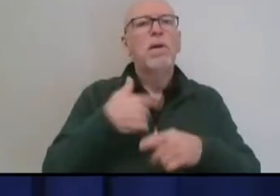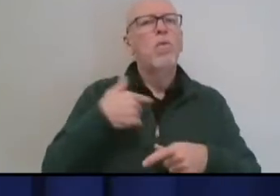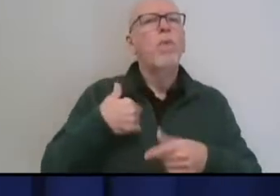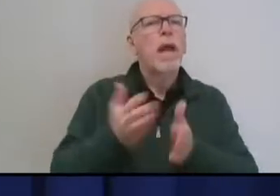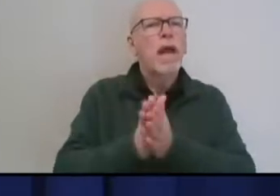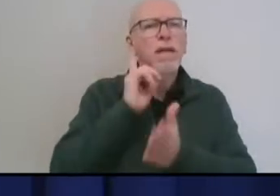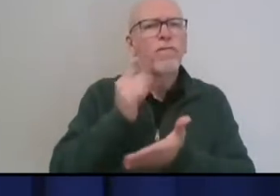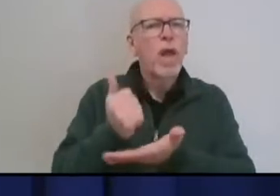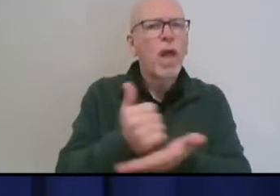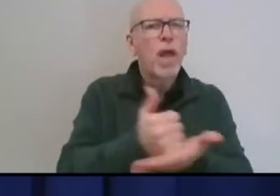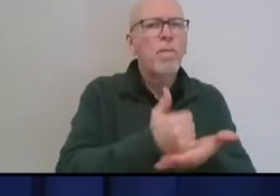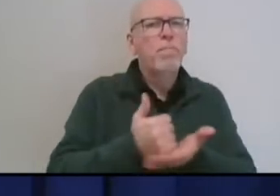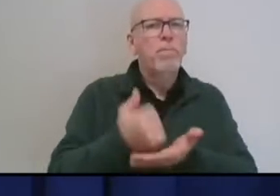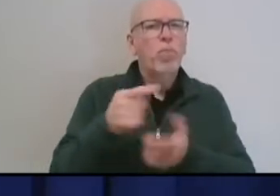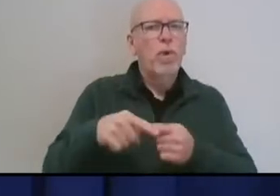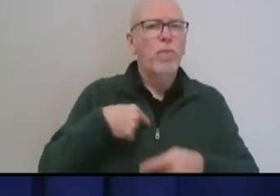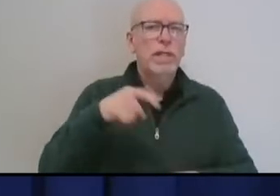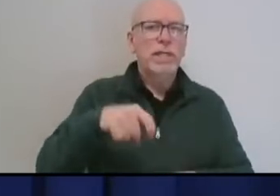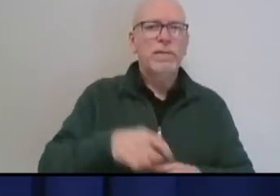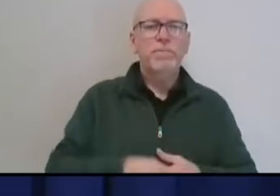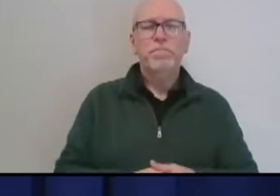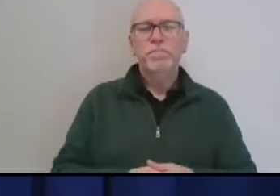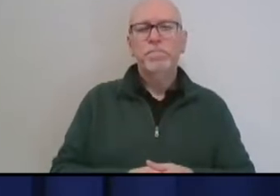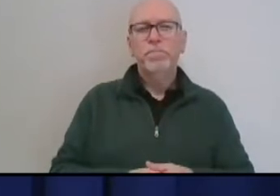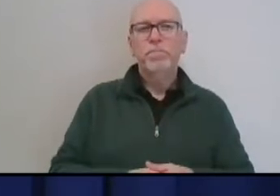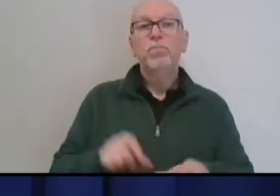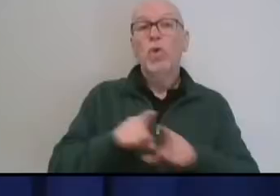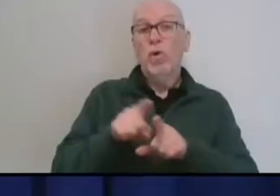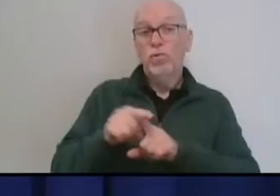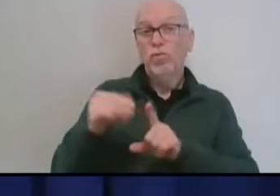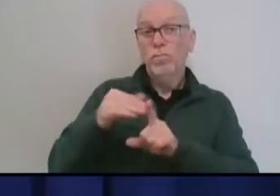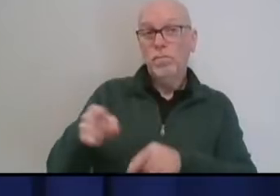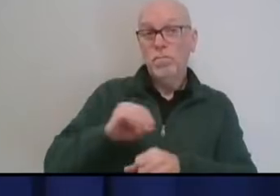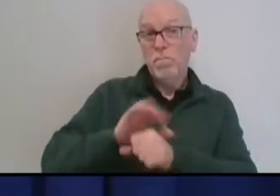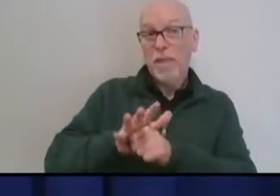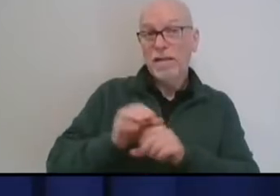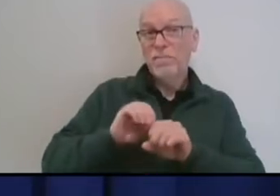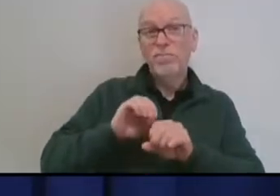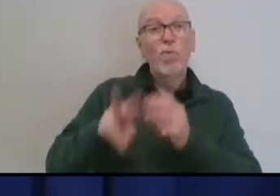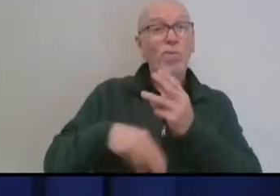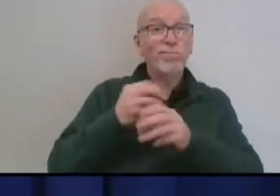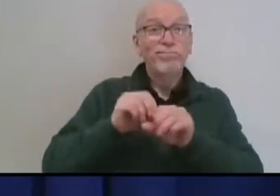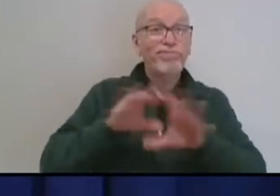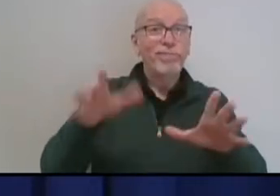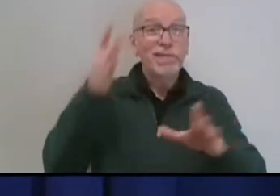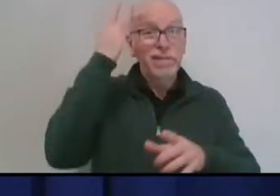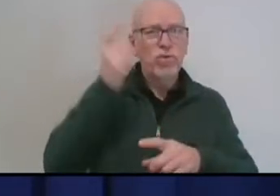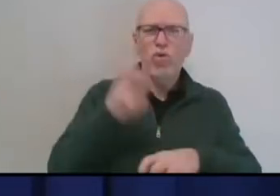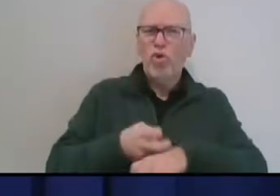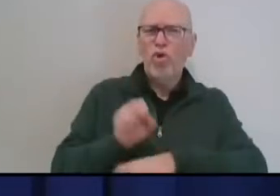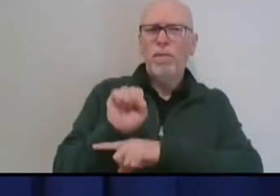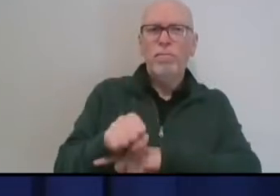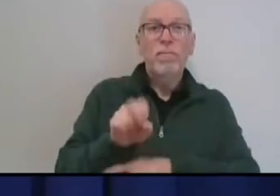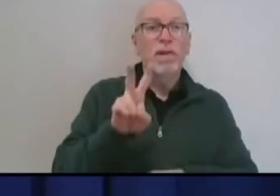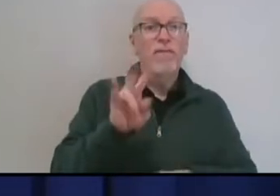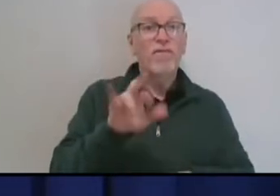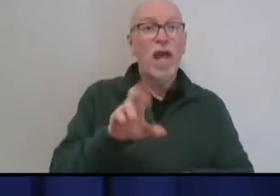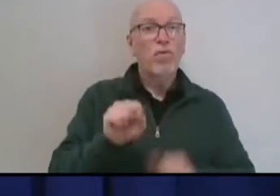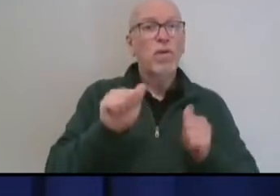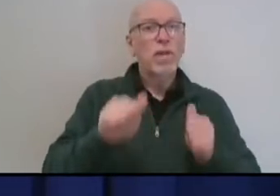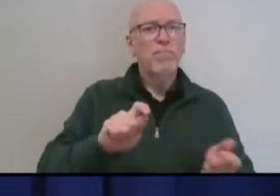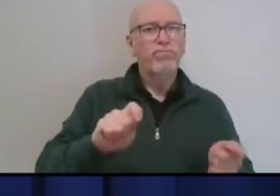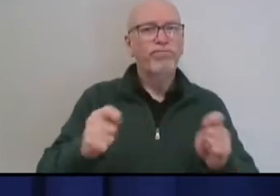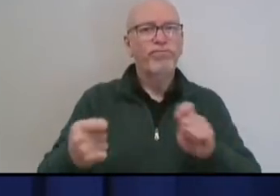when we've needed it. We've also been reminded that pandemics are hard to defeat, that viruses mutate and present